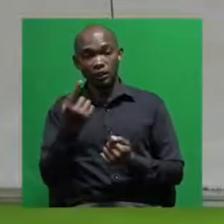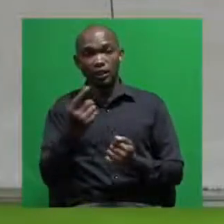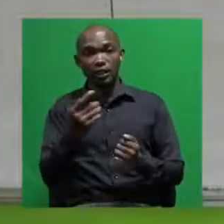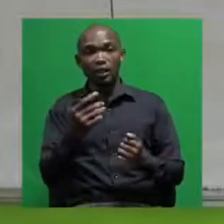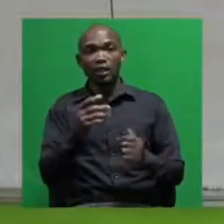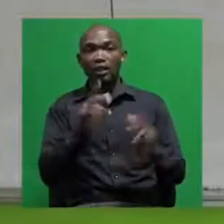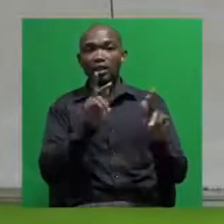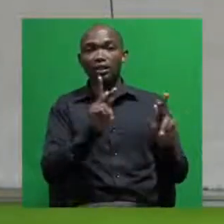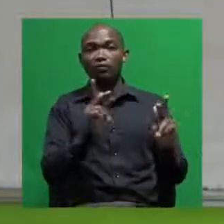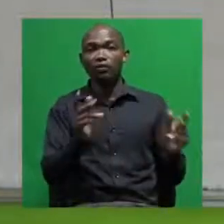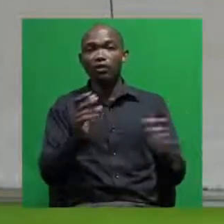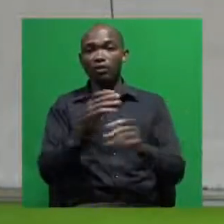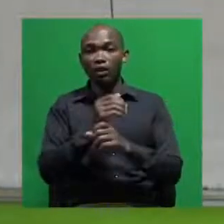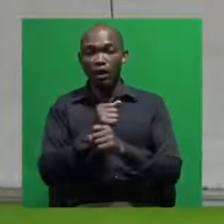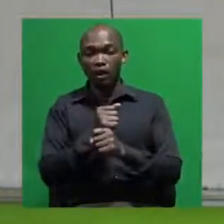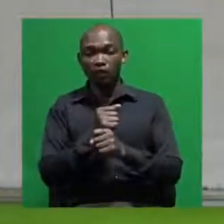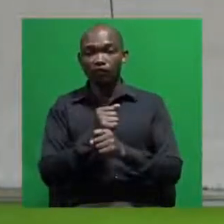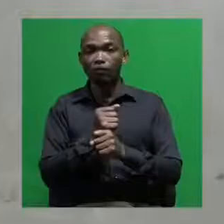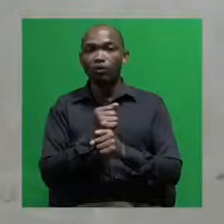like this one,